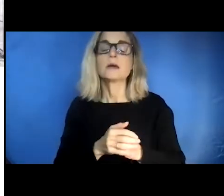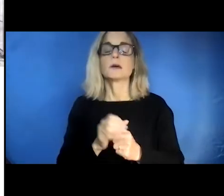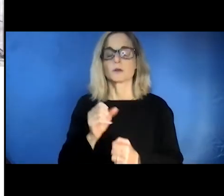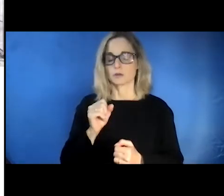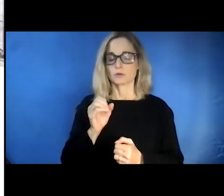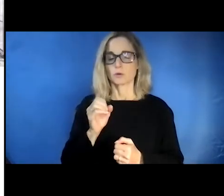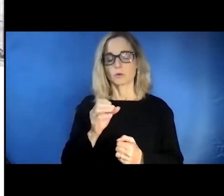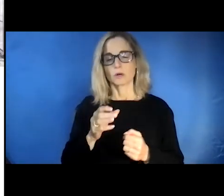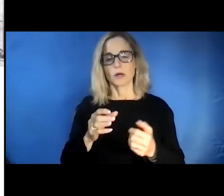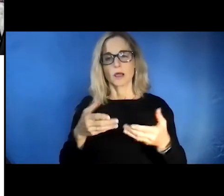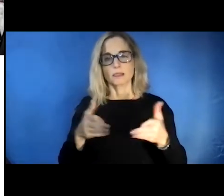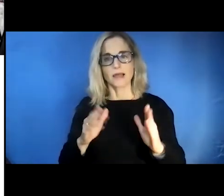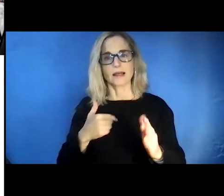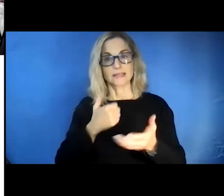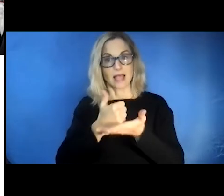together.